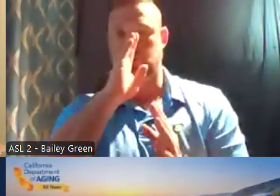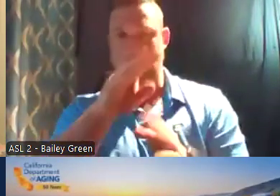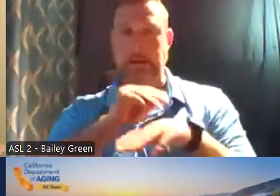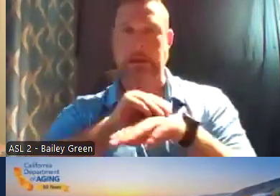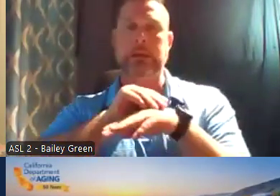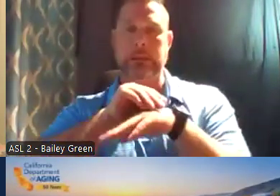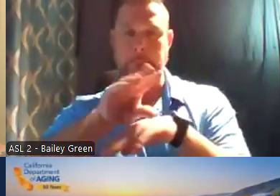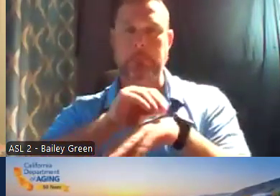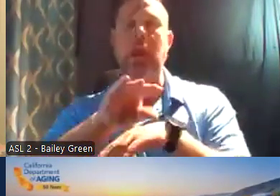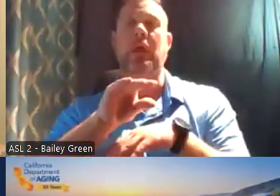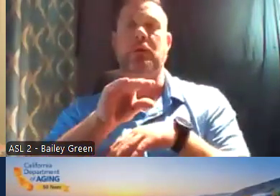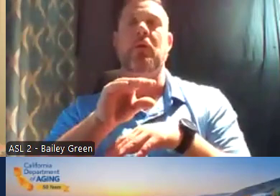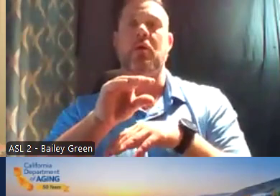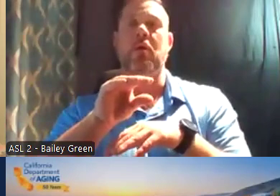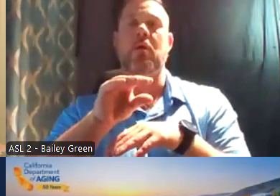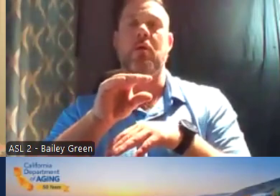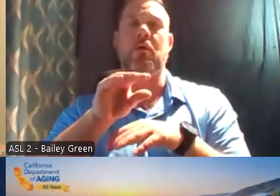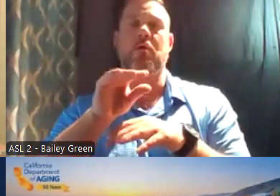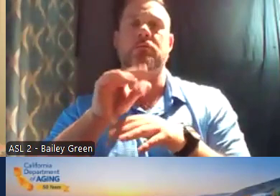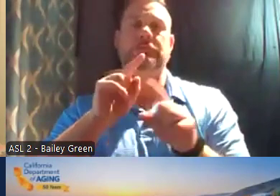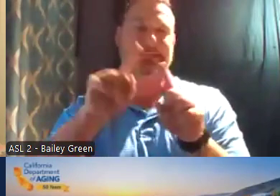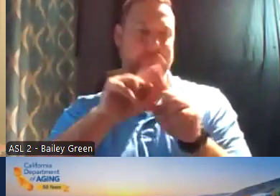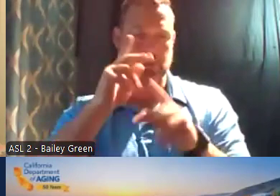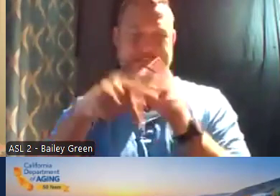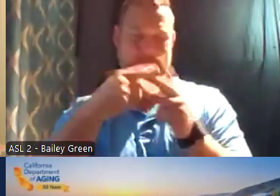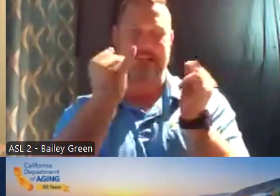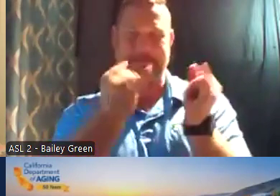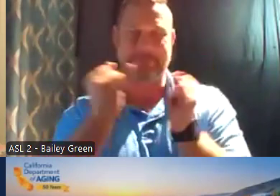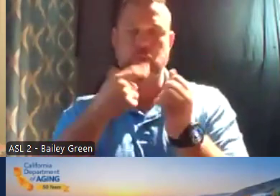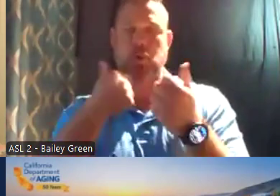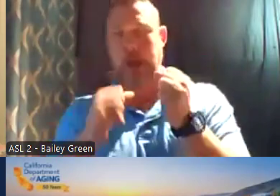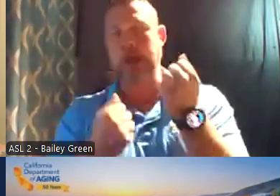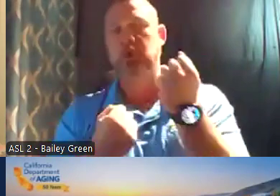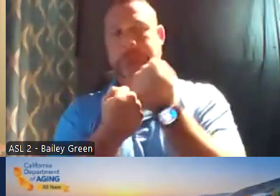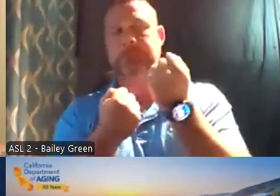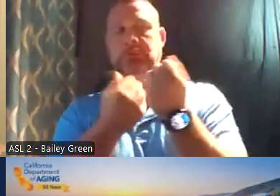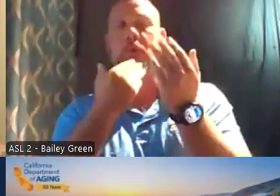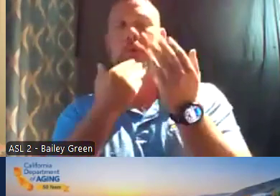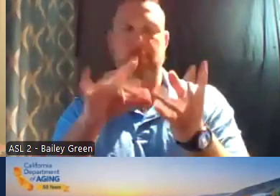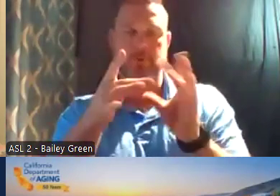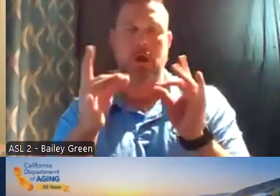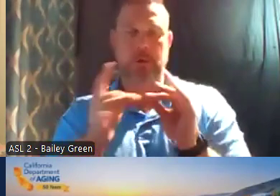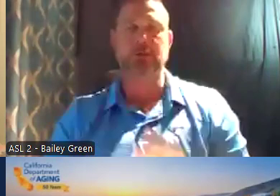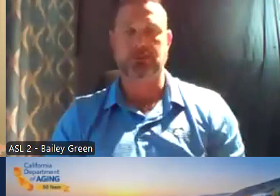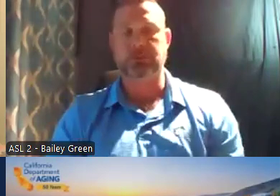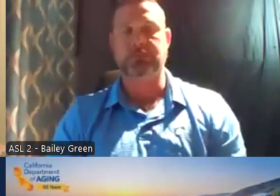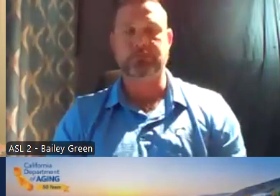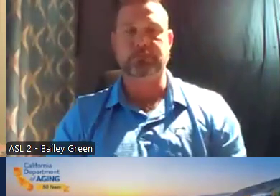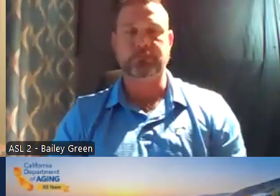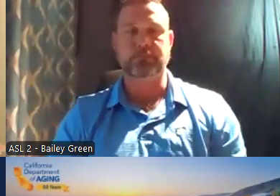on all the different type individuals that we're trying to assist. So thank you again for those comments. Lisa?